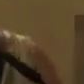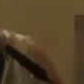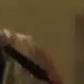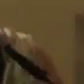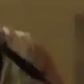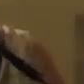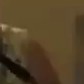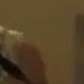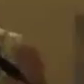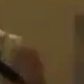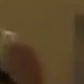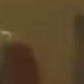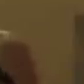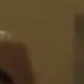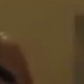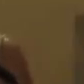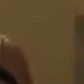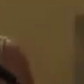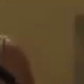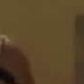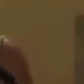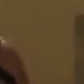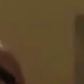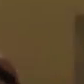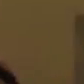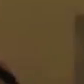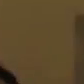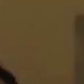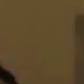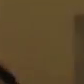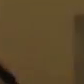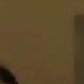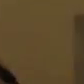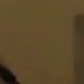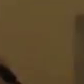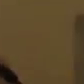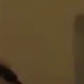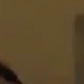my name is Rebecca, and I work in the biomedical